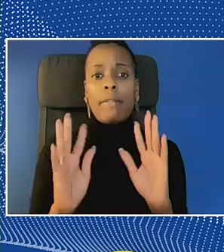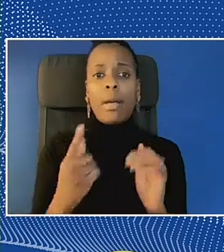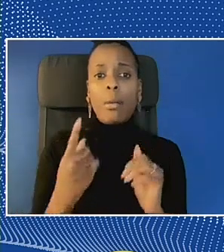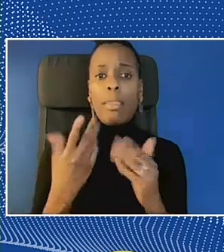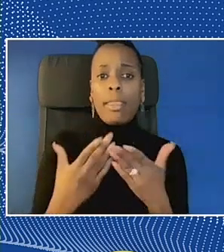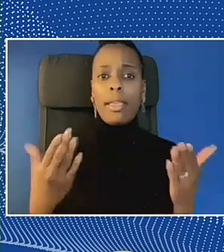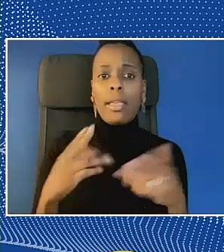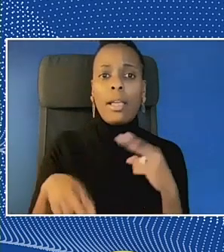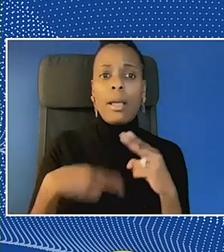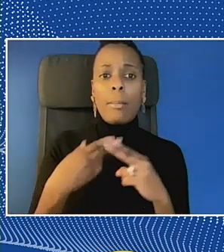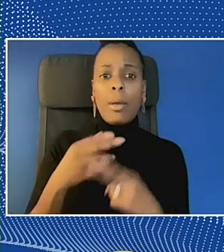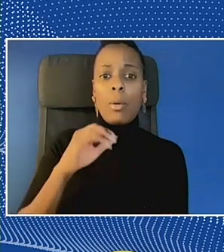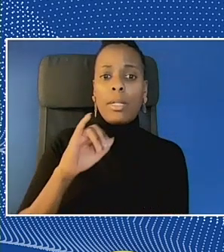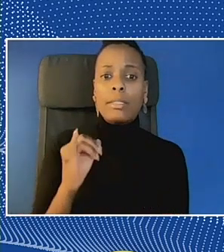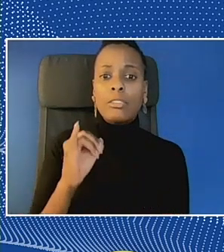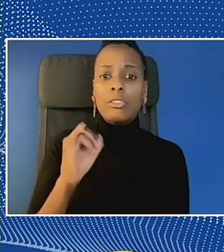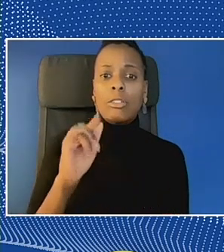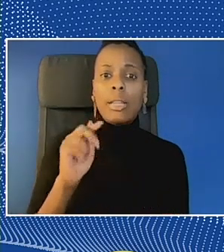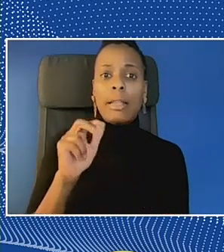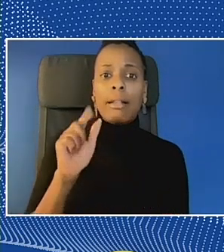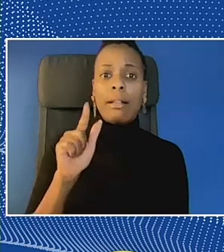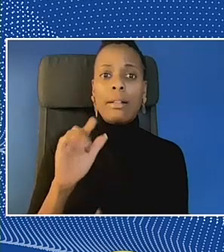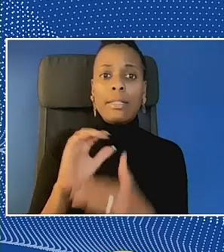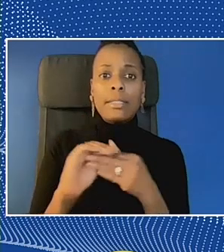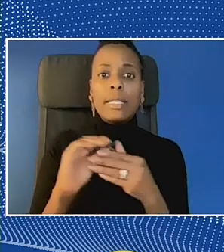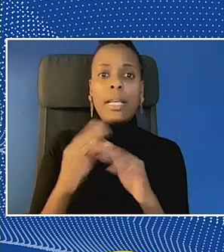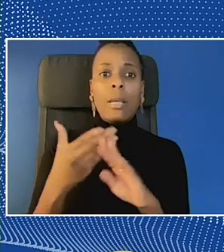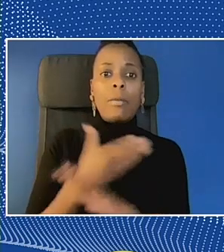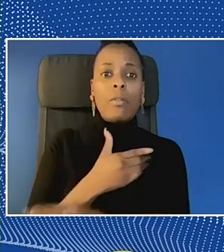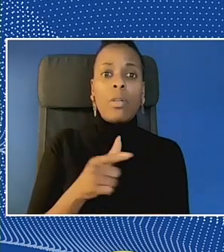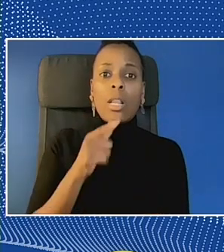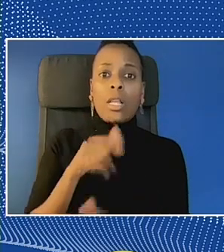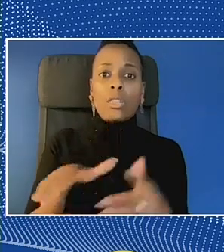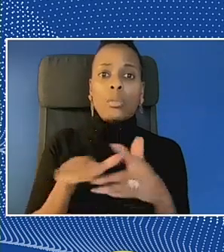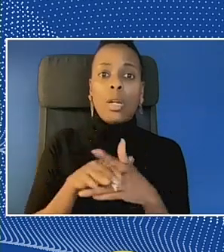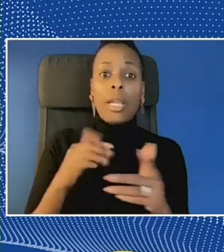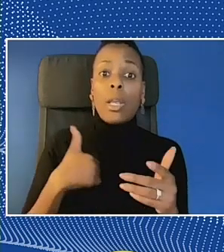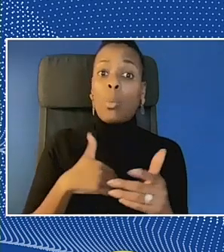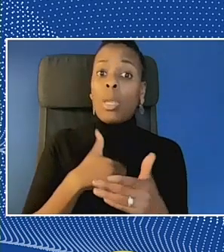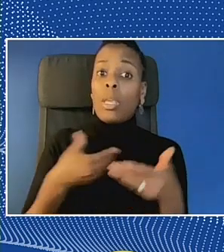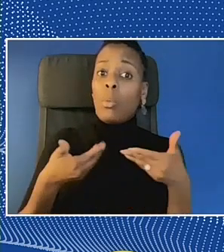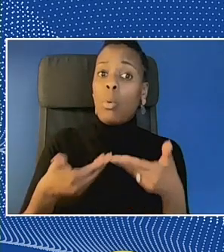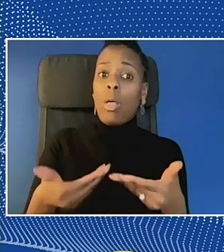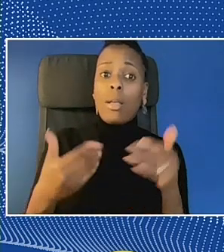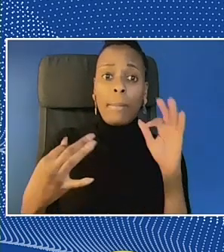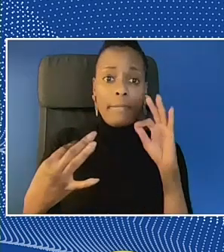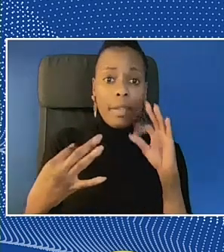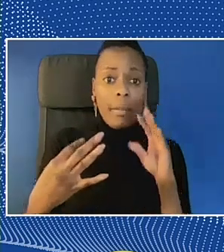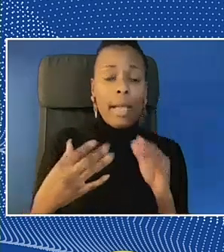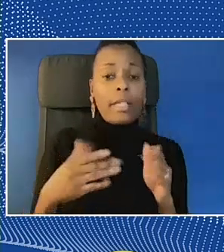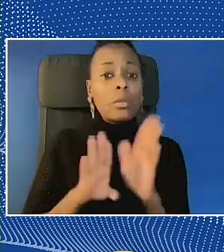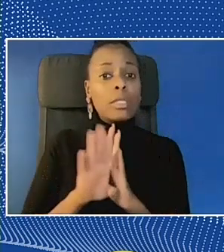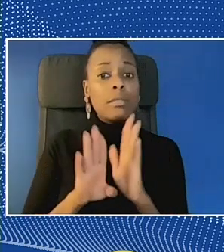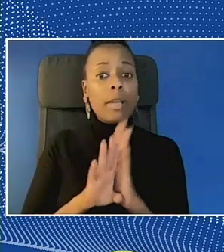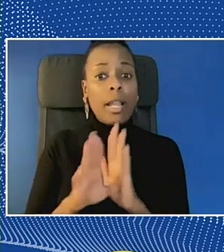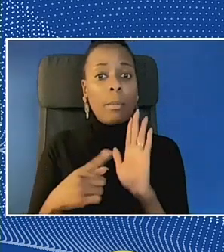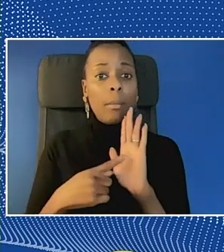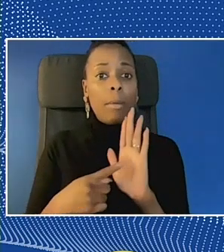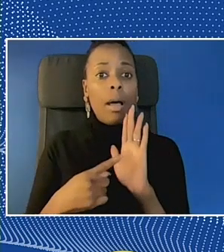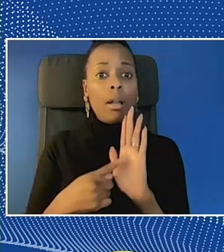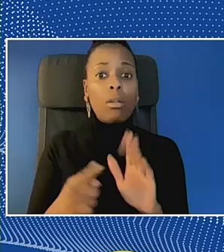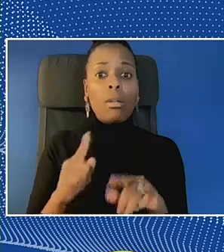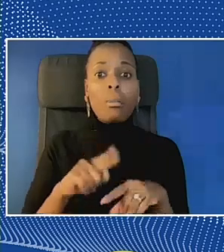up on what Jaleel was saying before the lunch break. The department welcomes feedback as we continue the development of the model. However, any